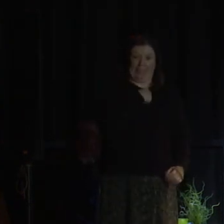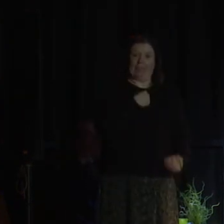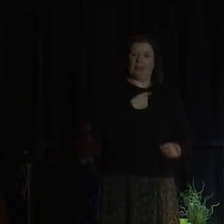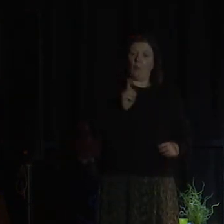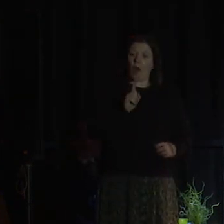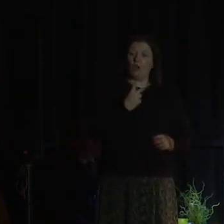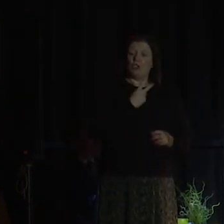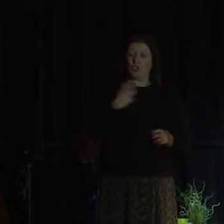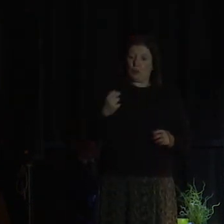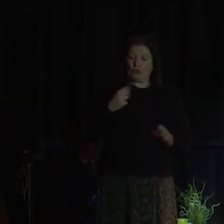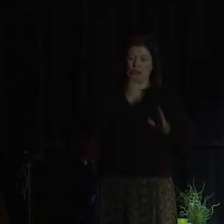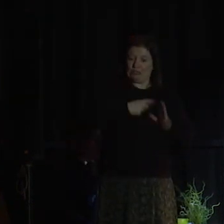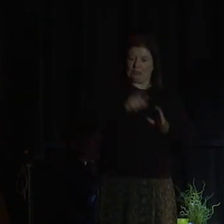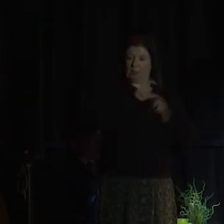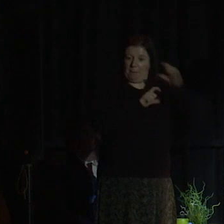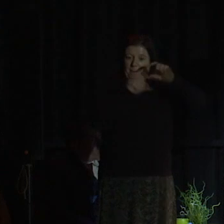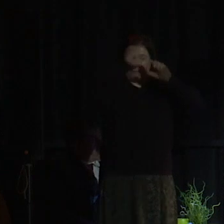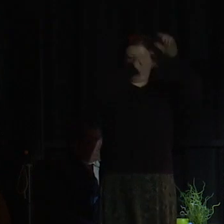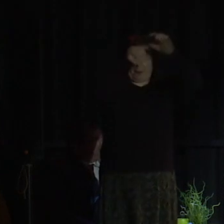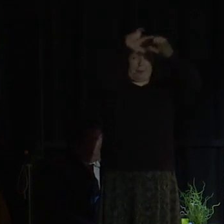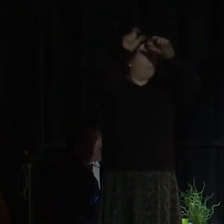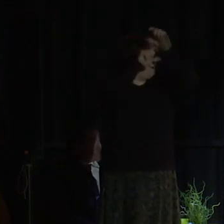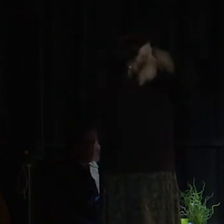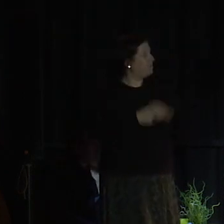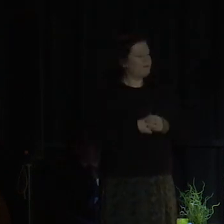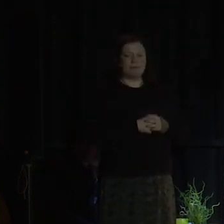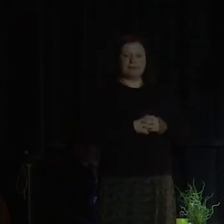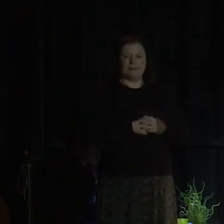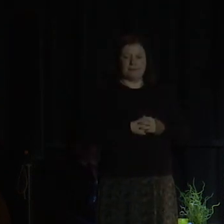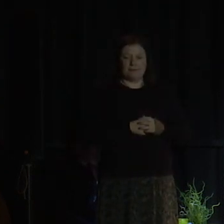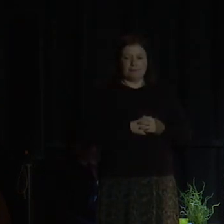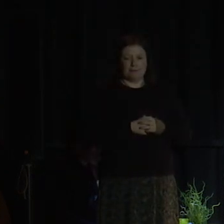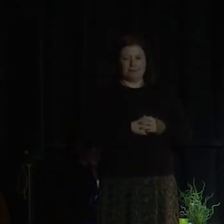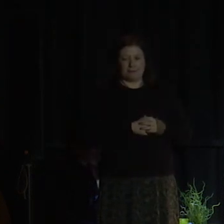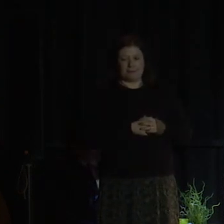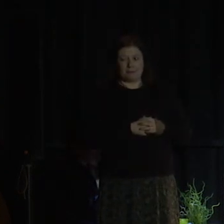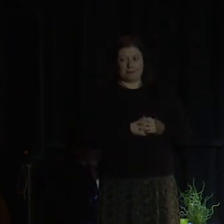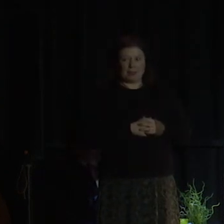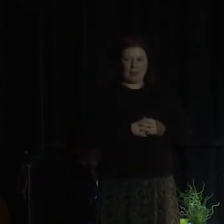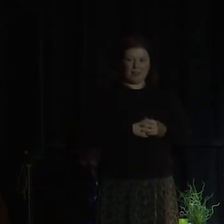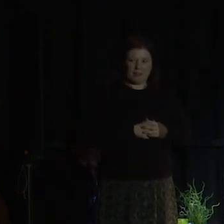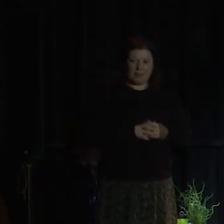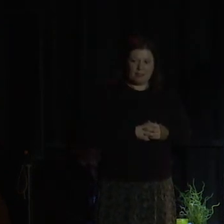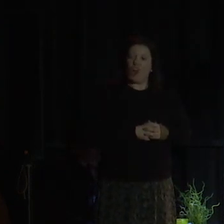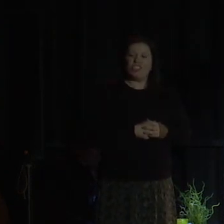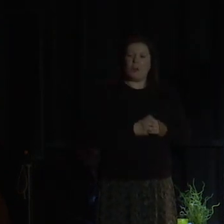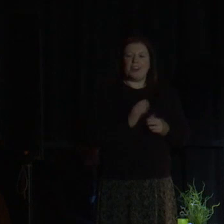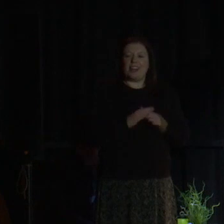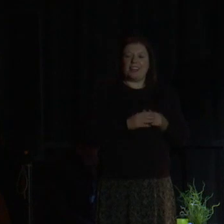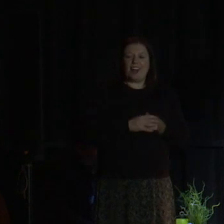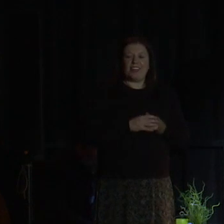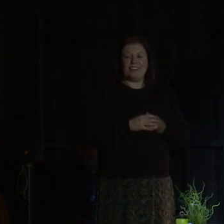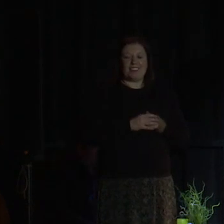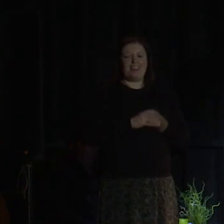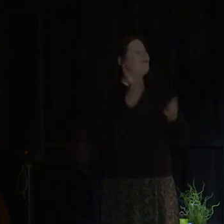200 times, and that is my bar mitzvah suit. Thank you very much. So here is some initial designs and conceptual